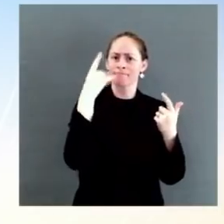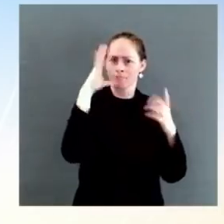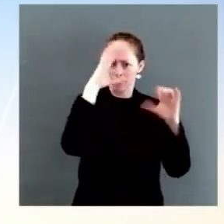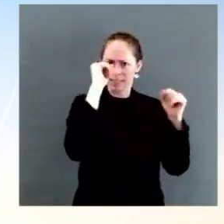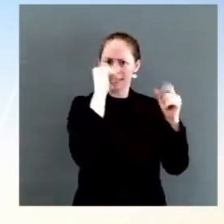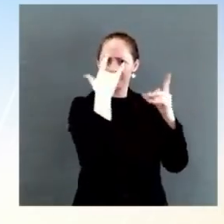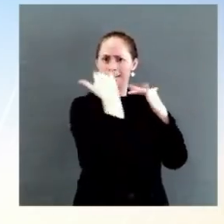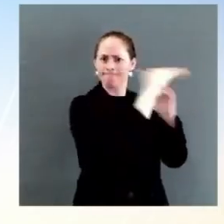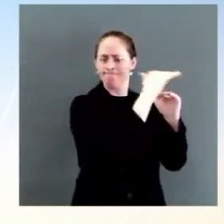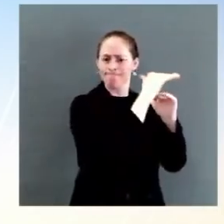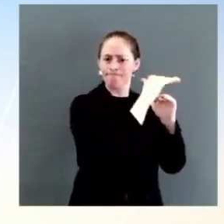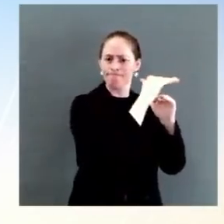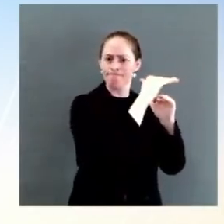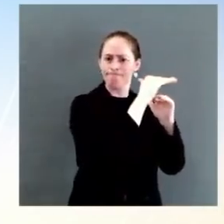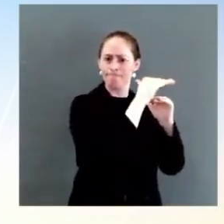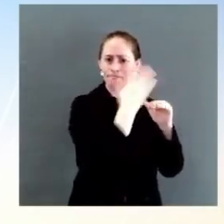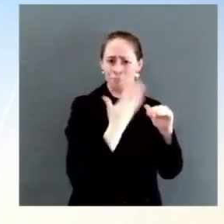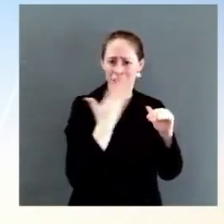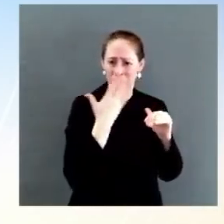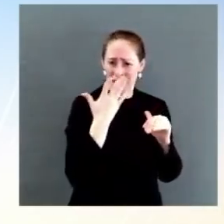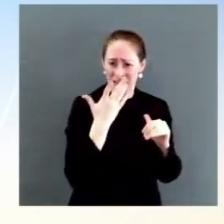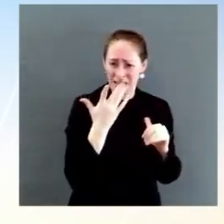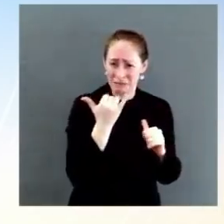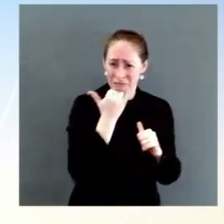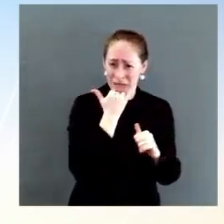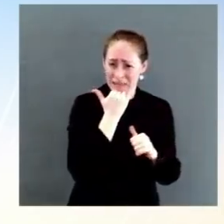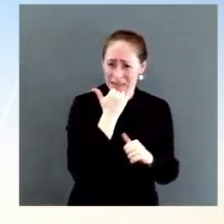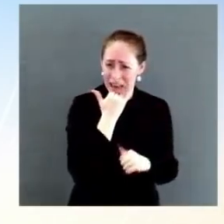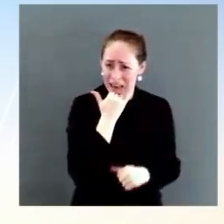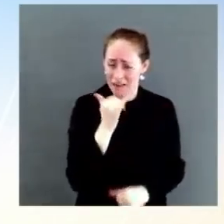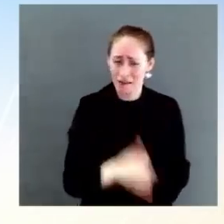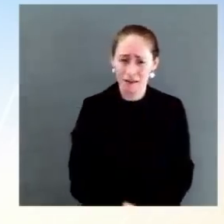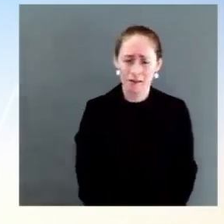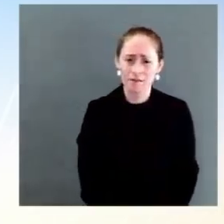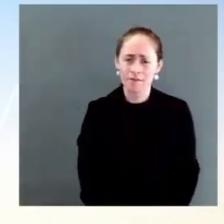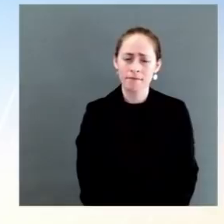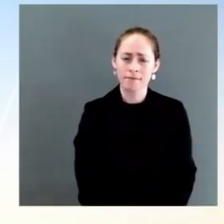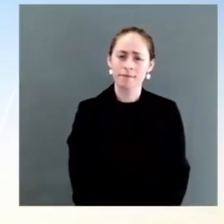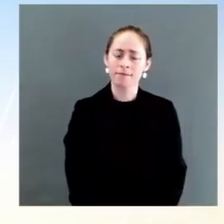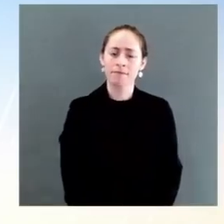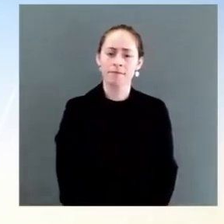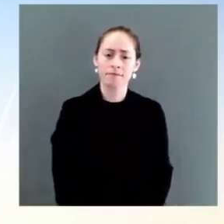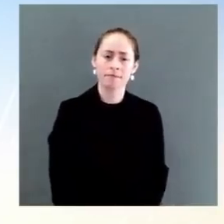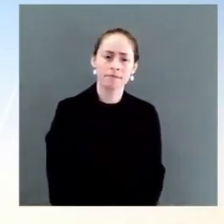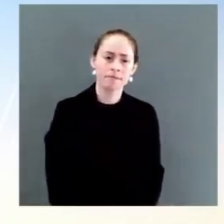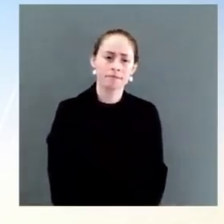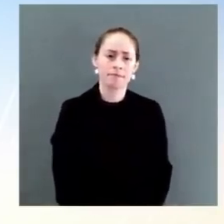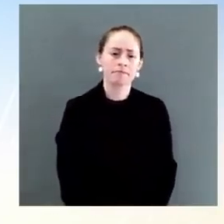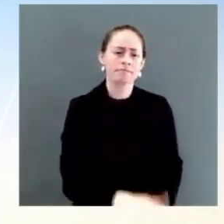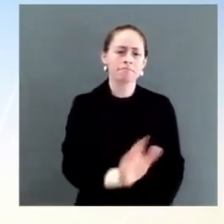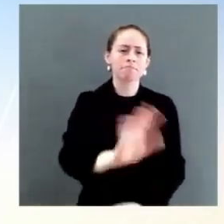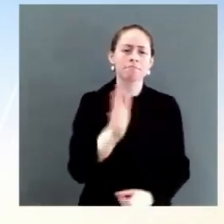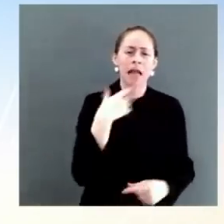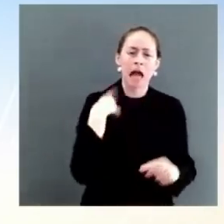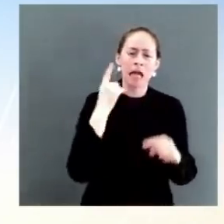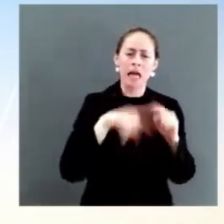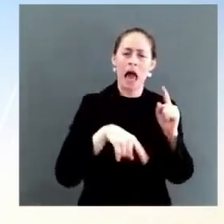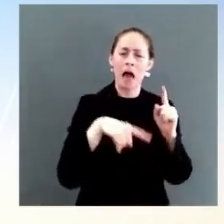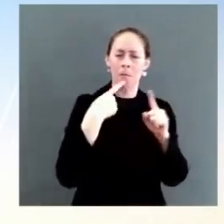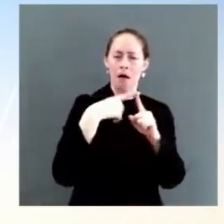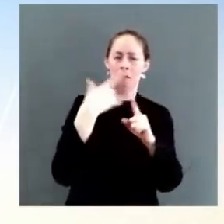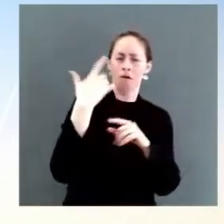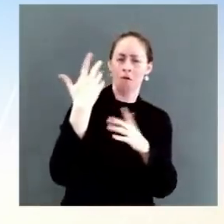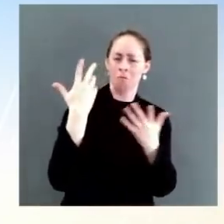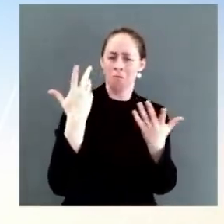we've put in place restrictions are not those countries. So I'm not sure that totally makes sense. Go ahead. Thanks, Jen. Is the White